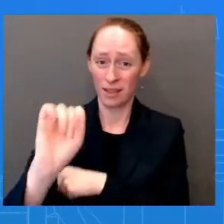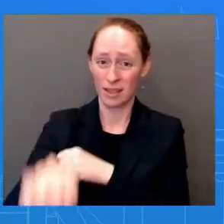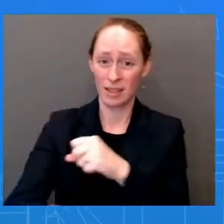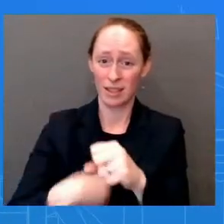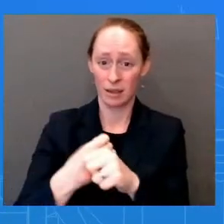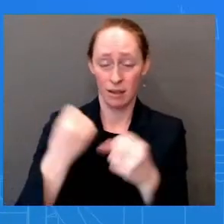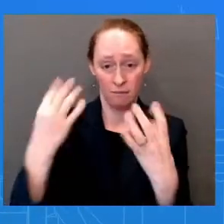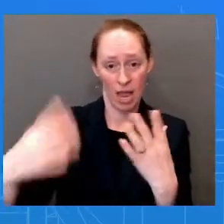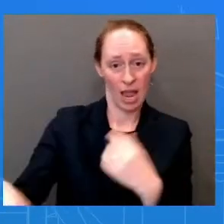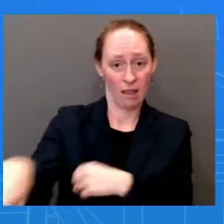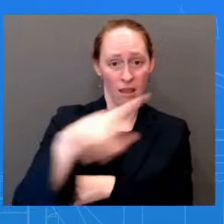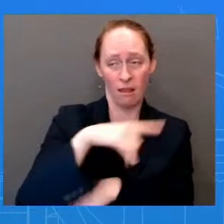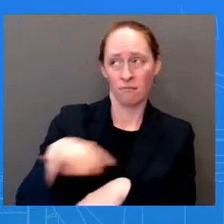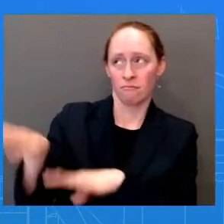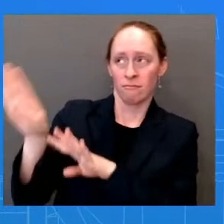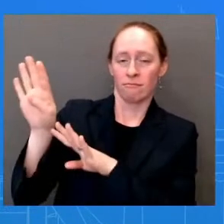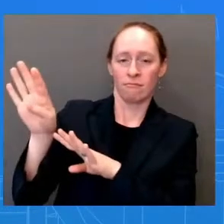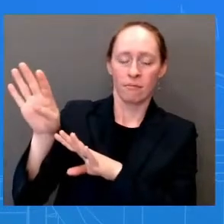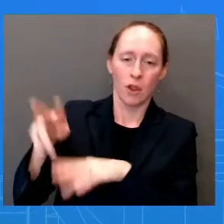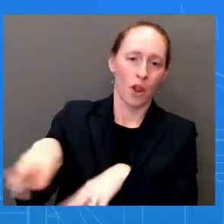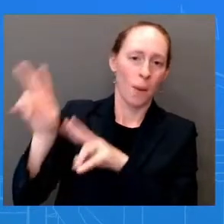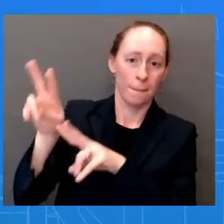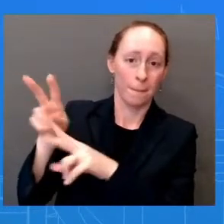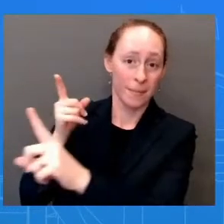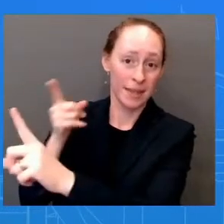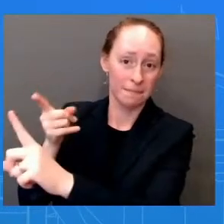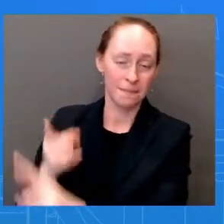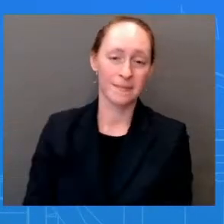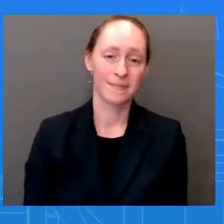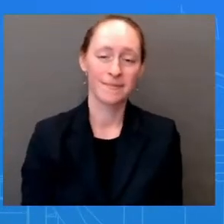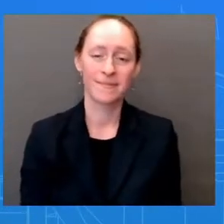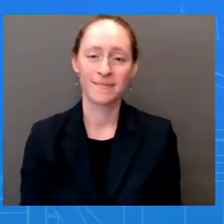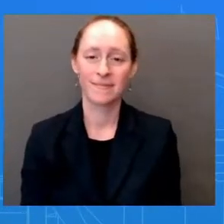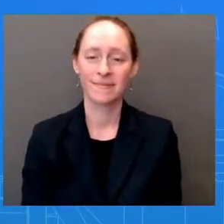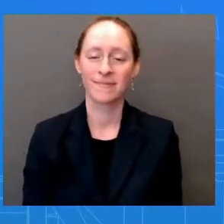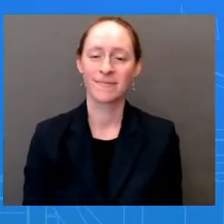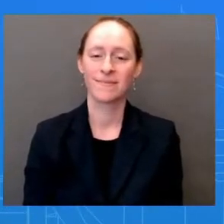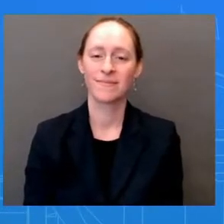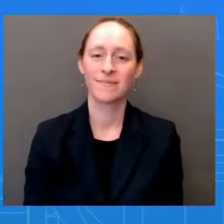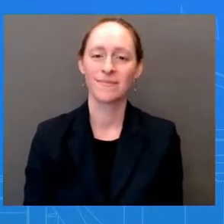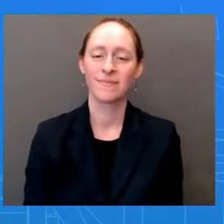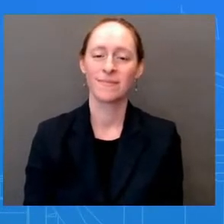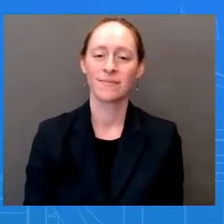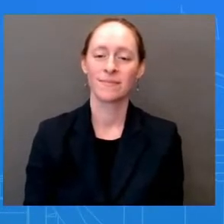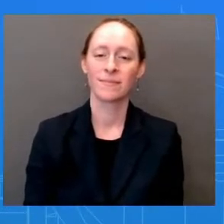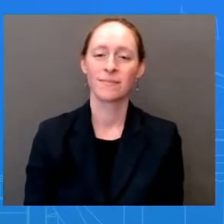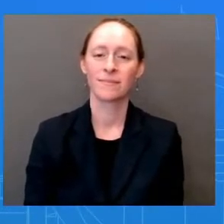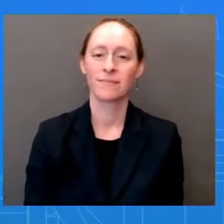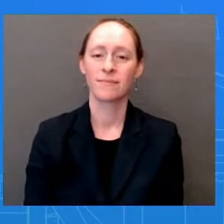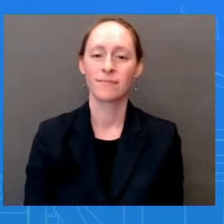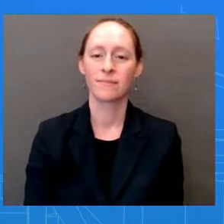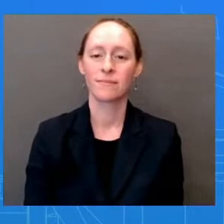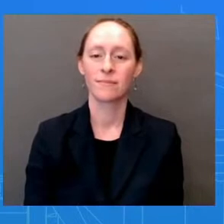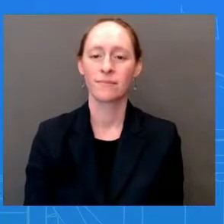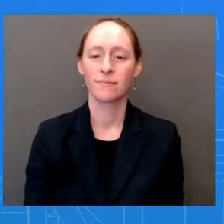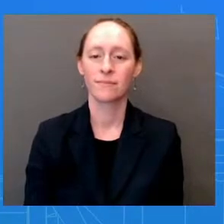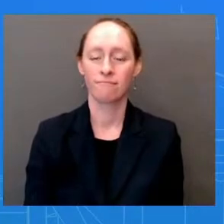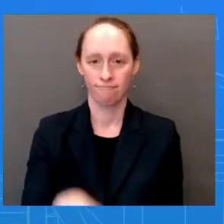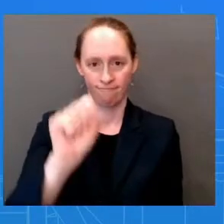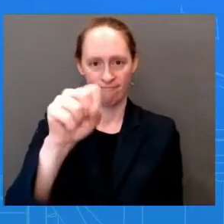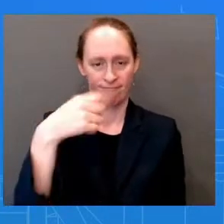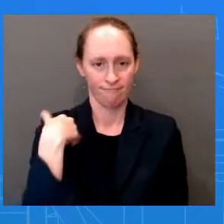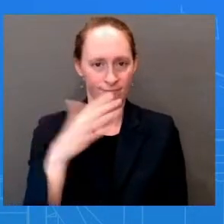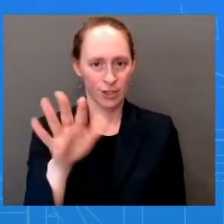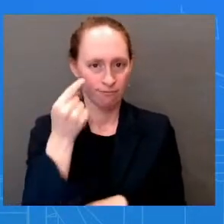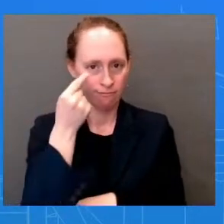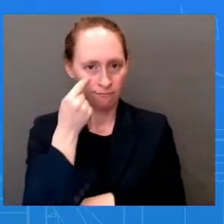and effectiveness data. I will tell you, it is remarkable to me what data have come in the last month. I was here in